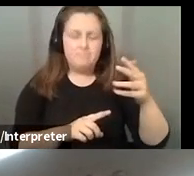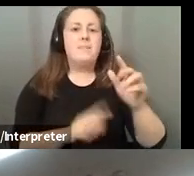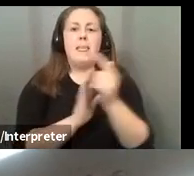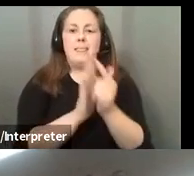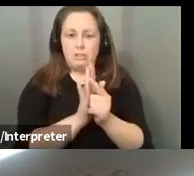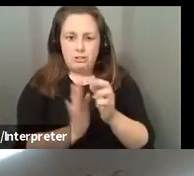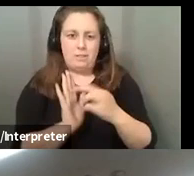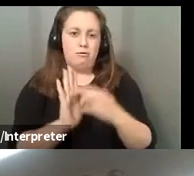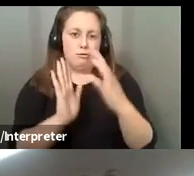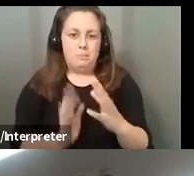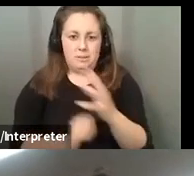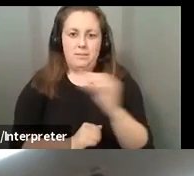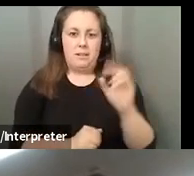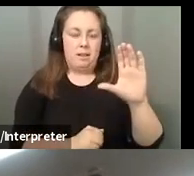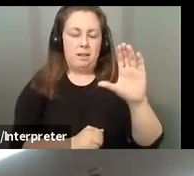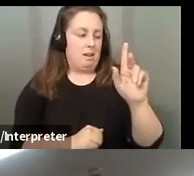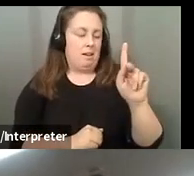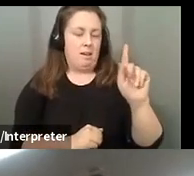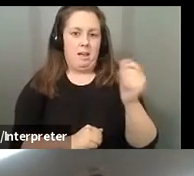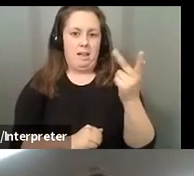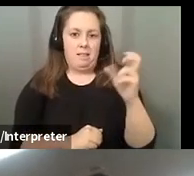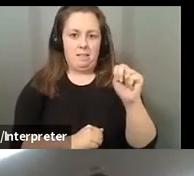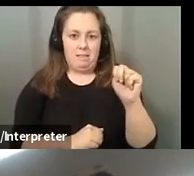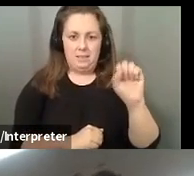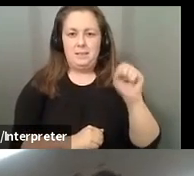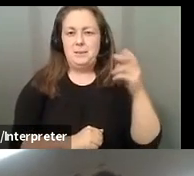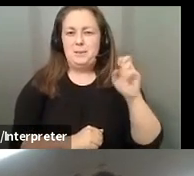legislative representative, and Kathleen is the SPED PAC rep.